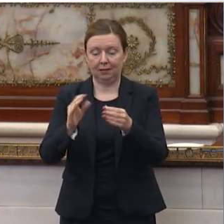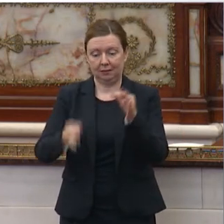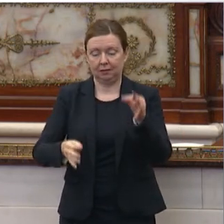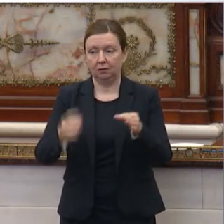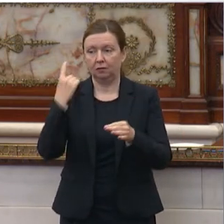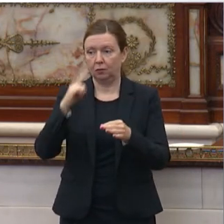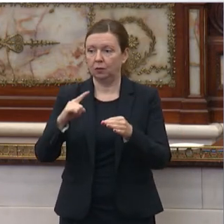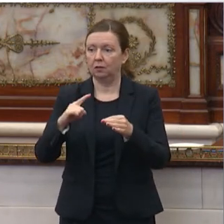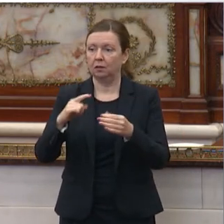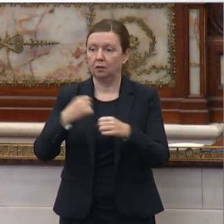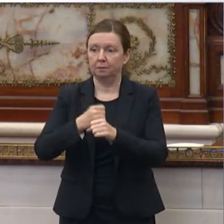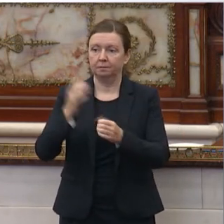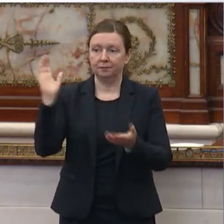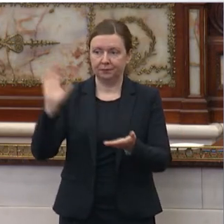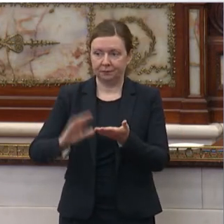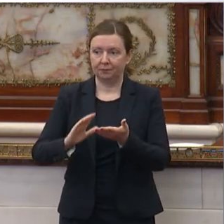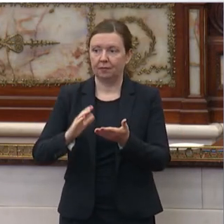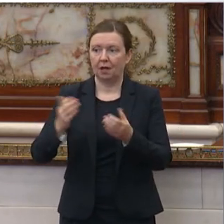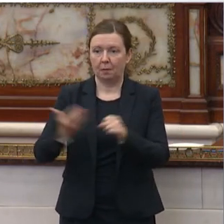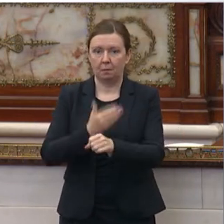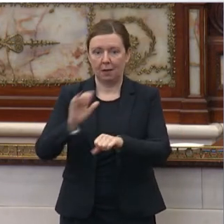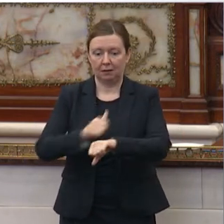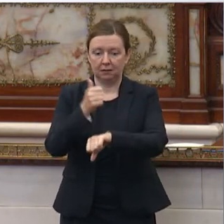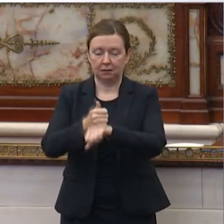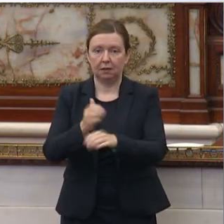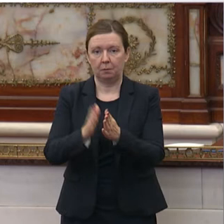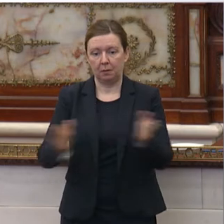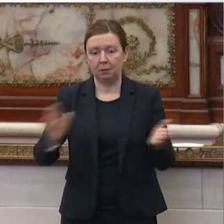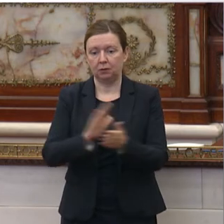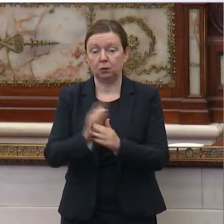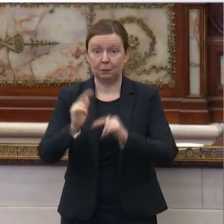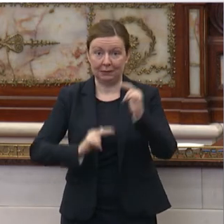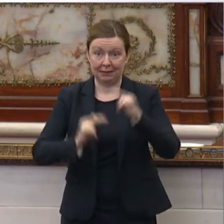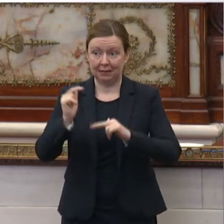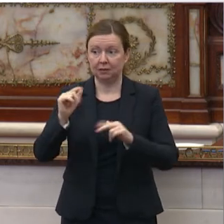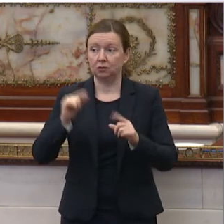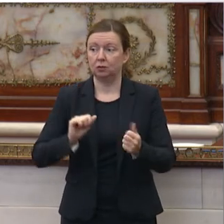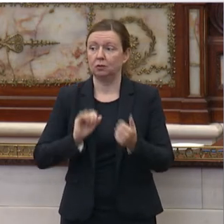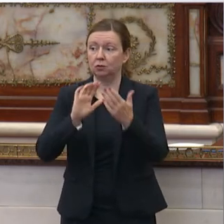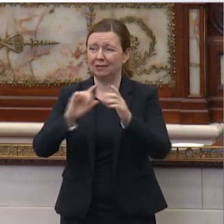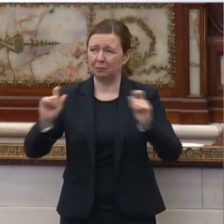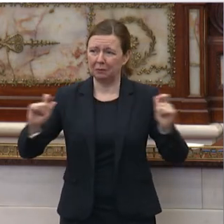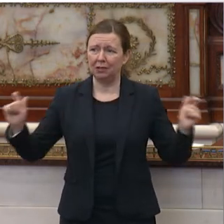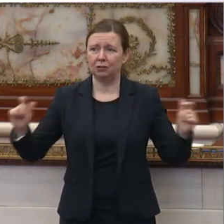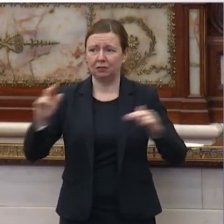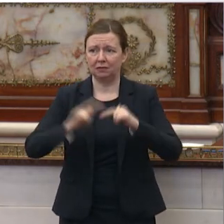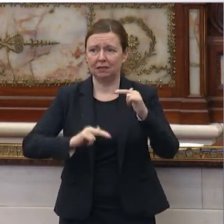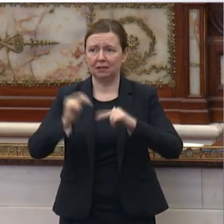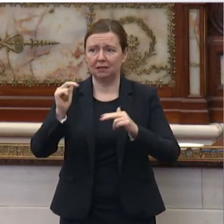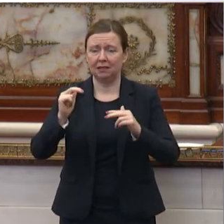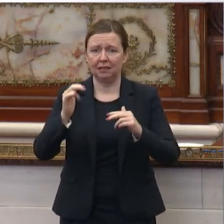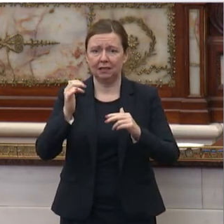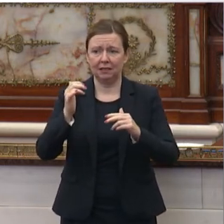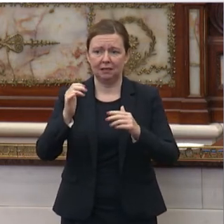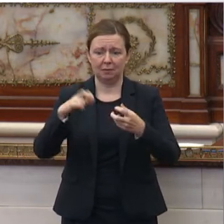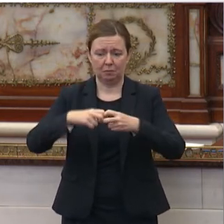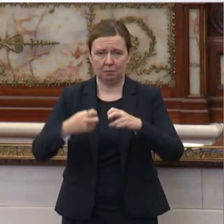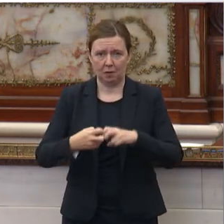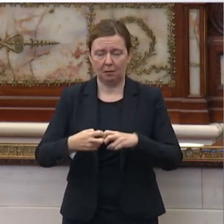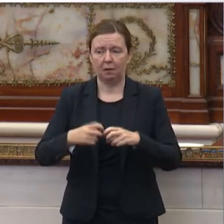comprehensive remediation and modernization of Philadelphia's public school buildings to address major facility flaws,